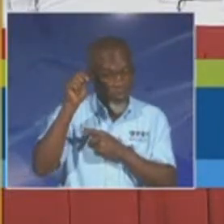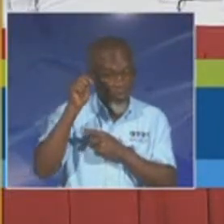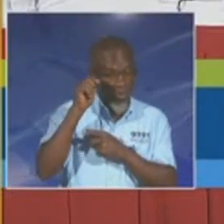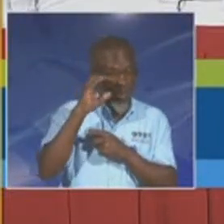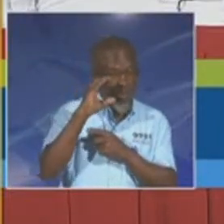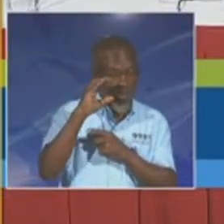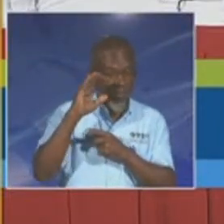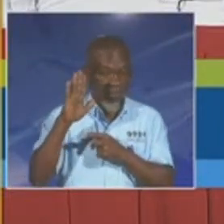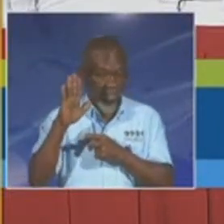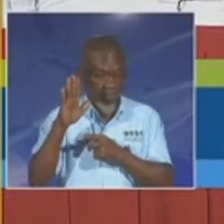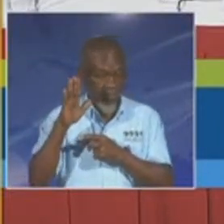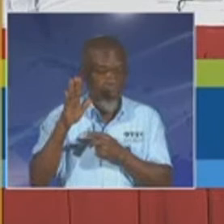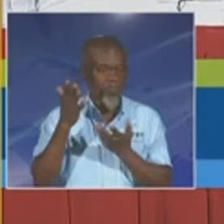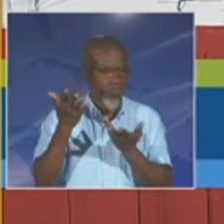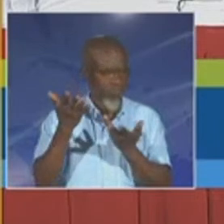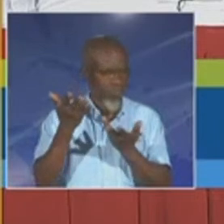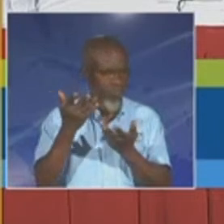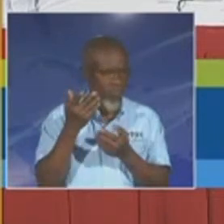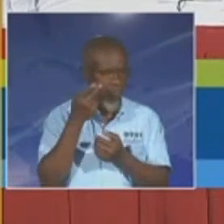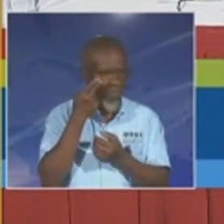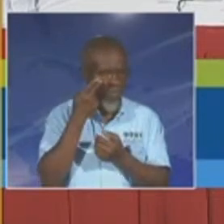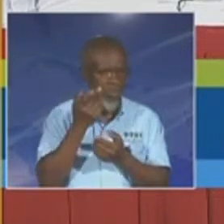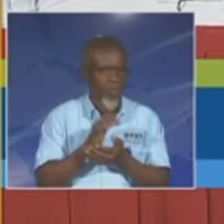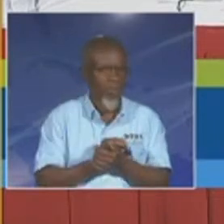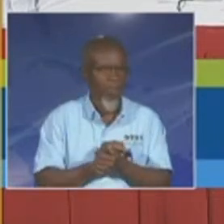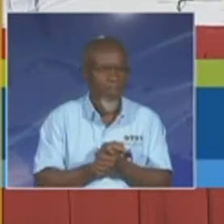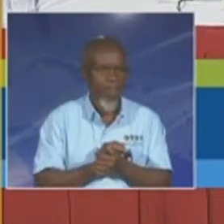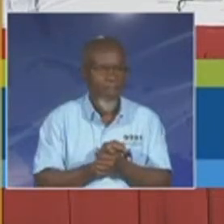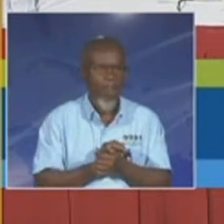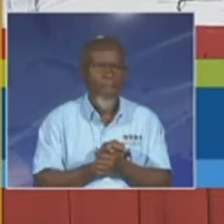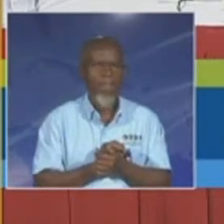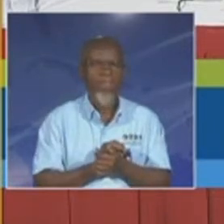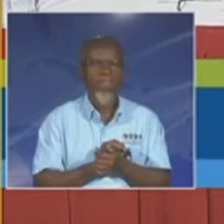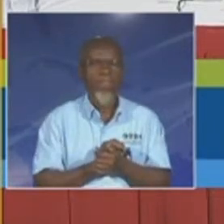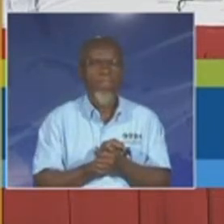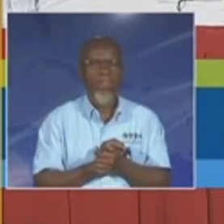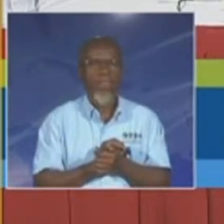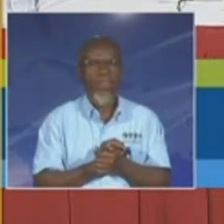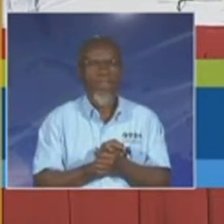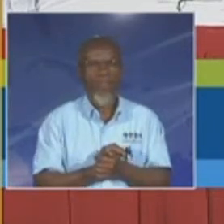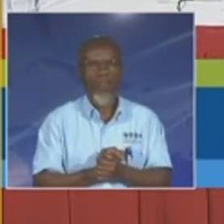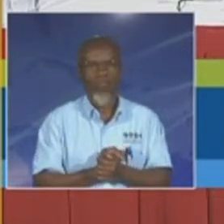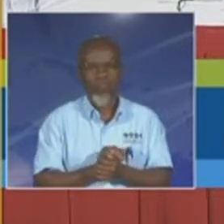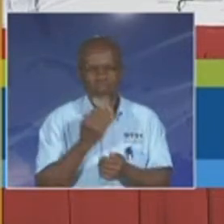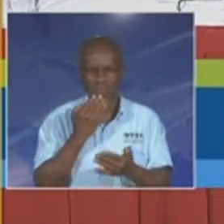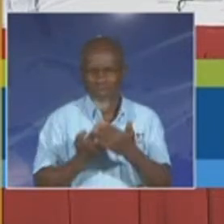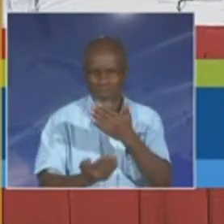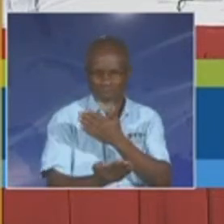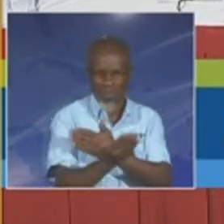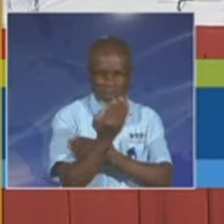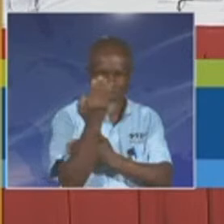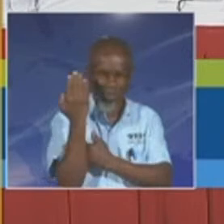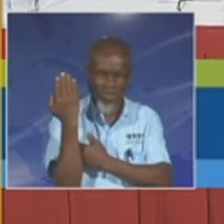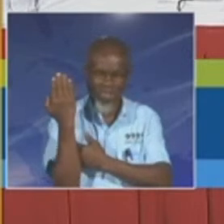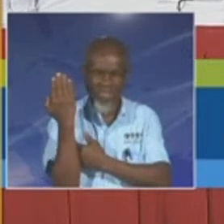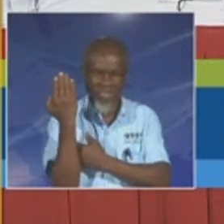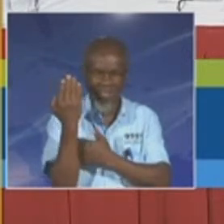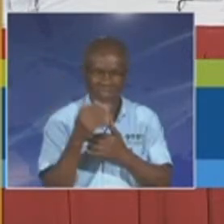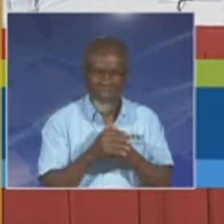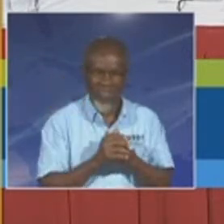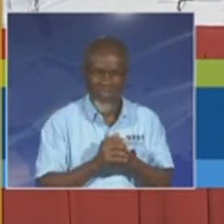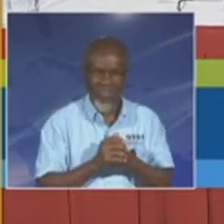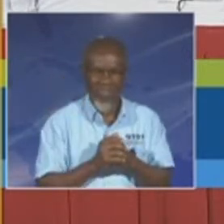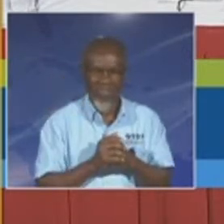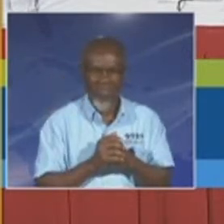the audio problem has been rectified. Tobago Channel 5. Good morning, Natalie Singh, Tobago Channel 5